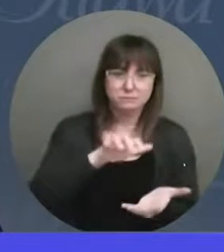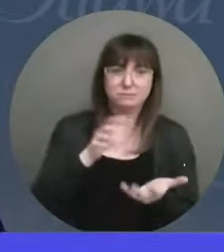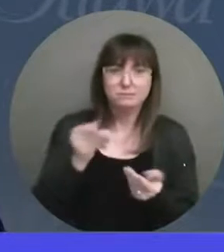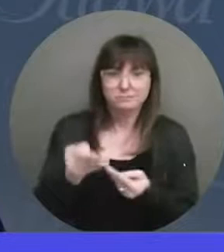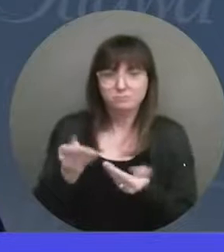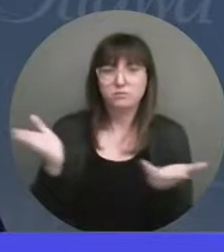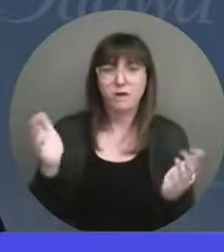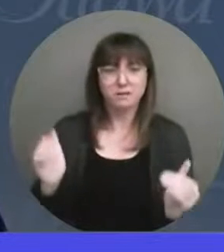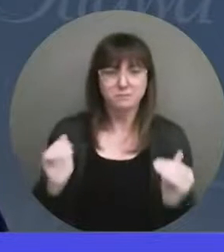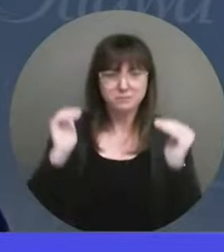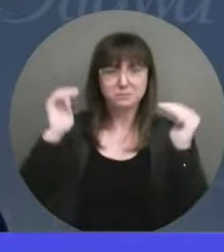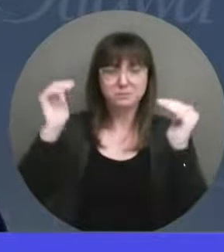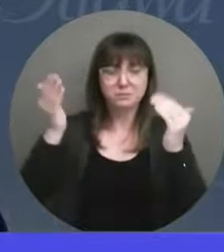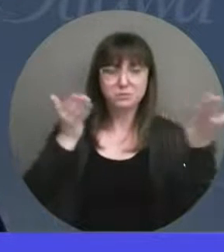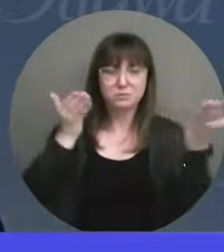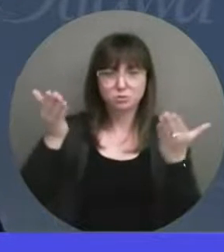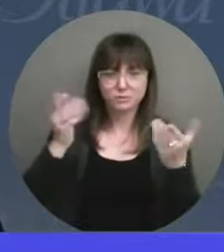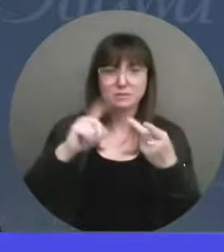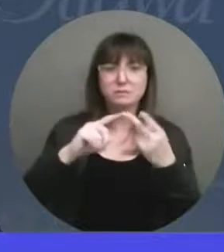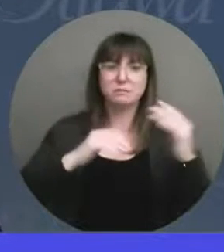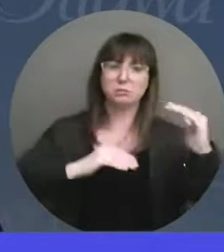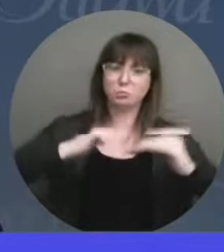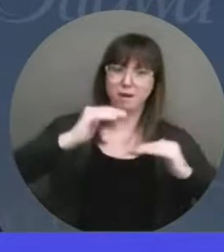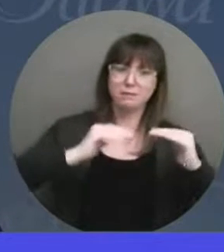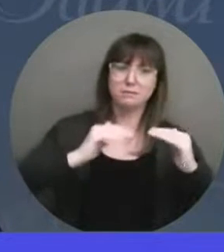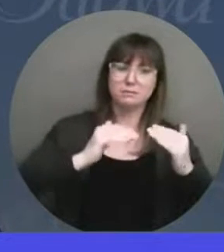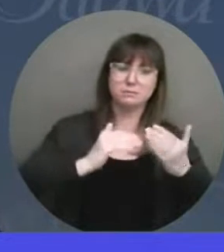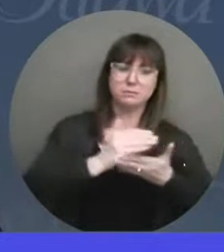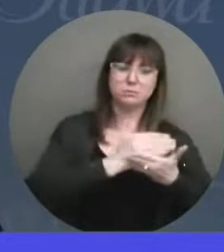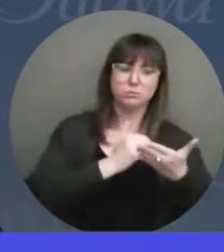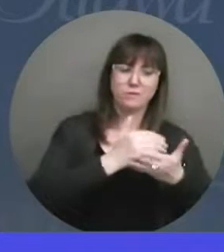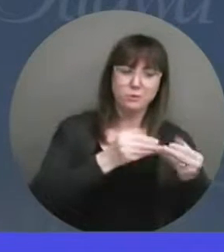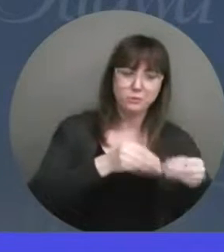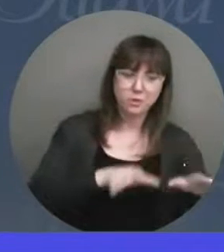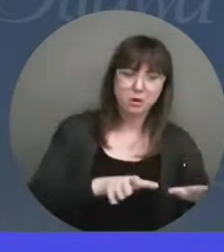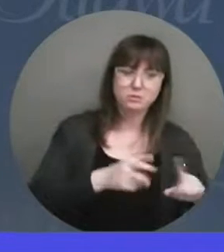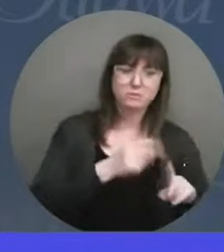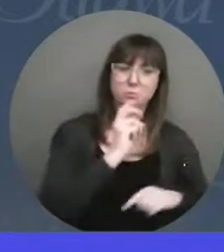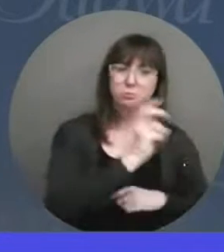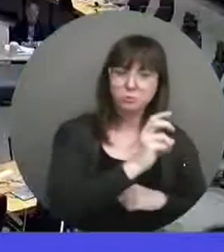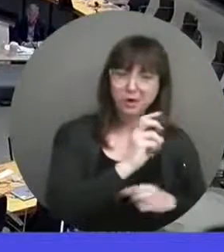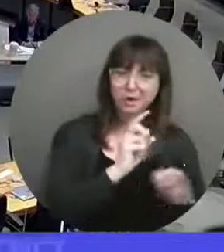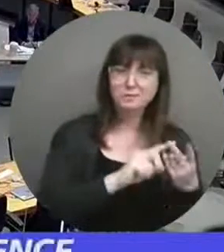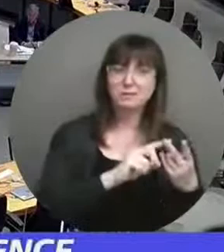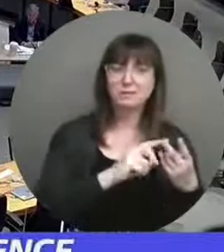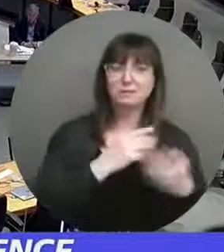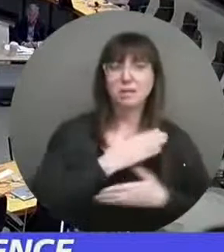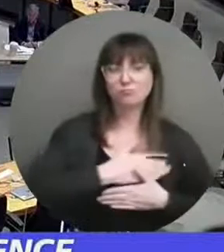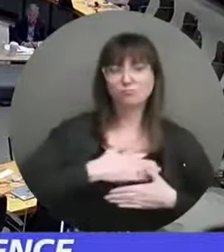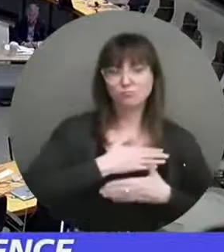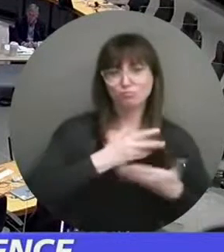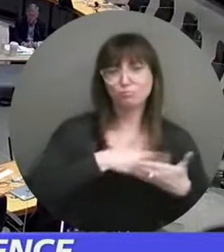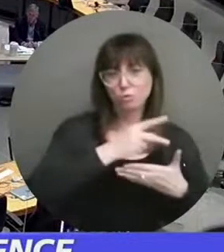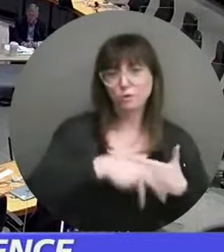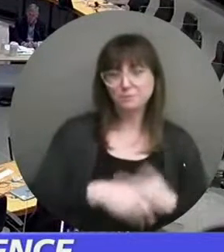to offset the revenue loss from things like recreation programs and transit. Thank you.